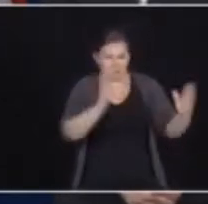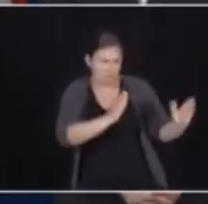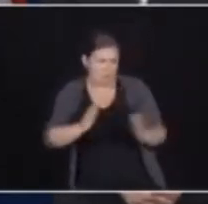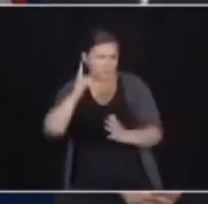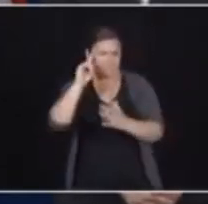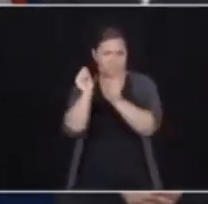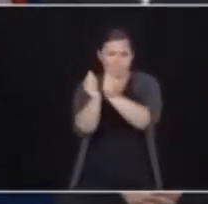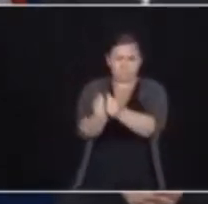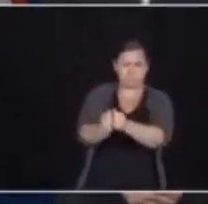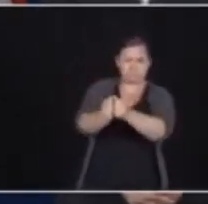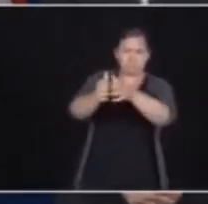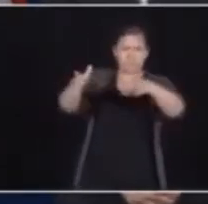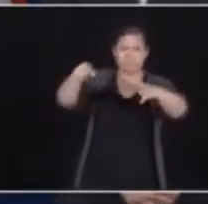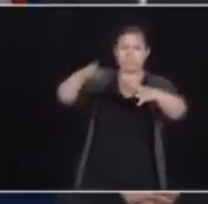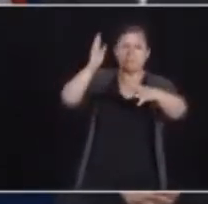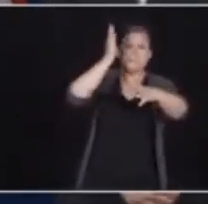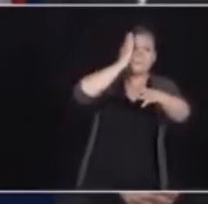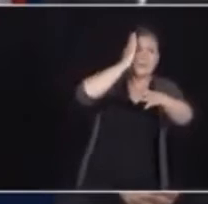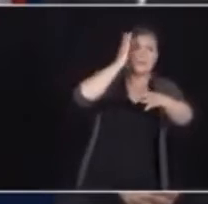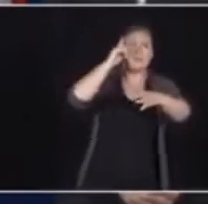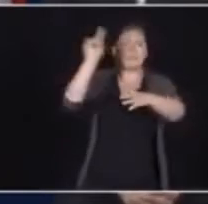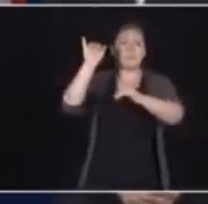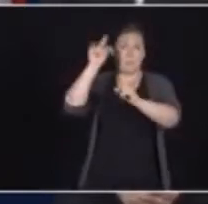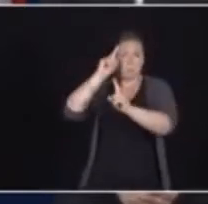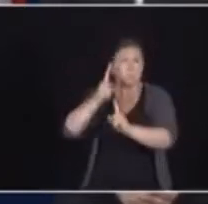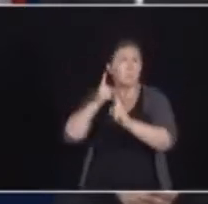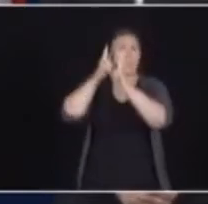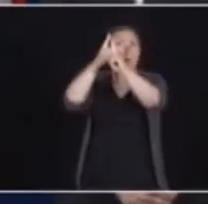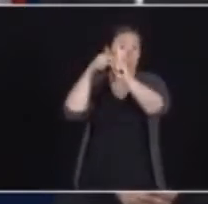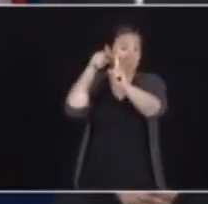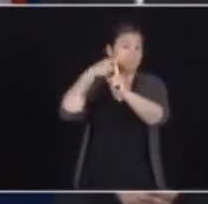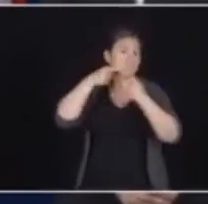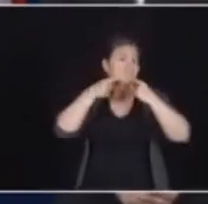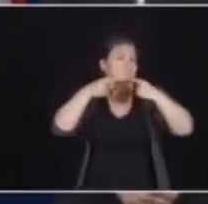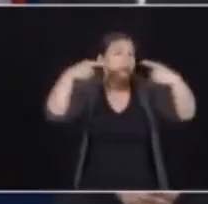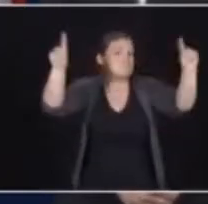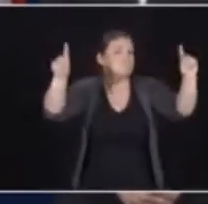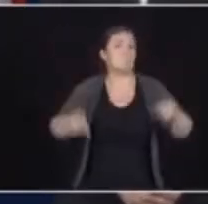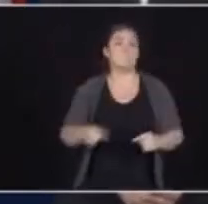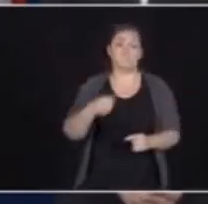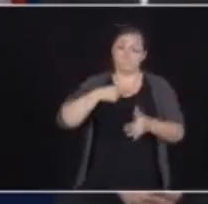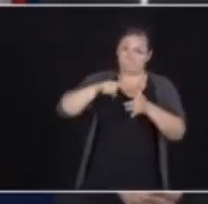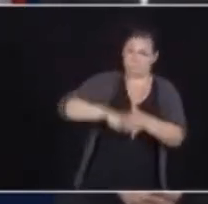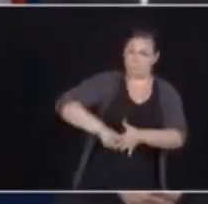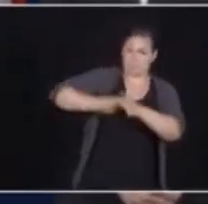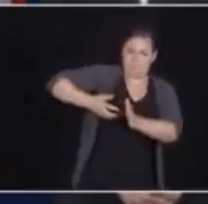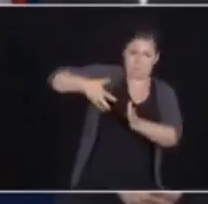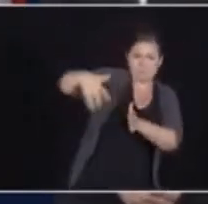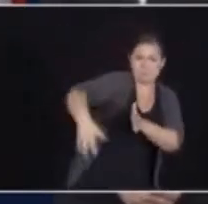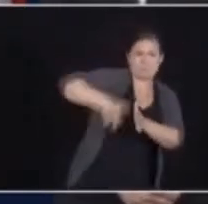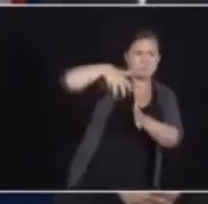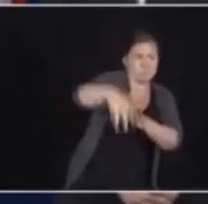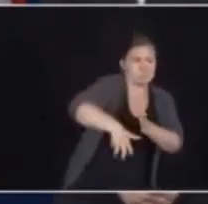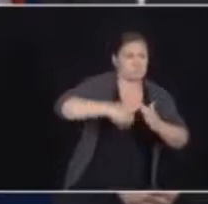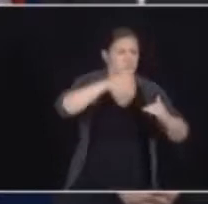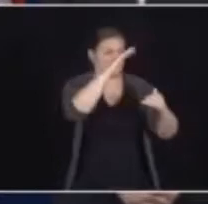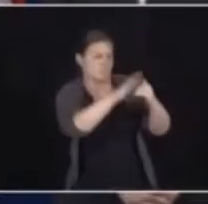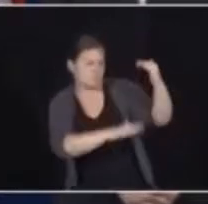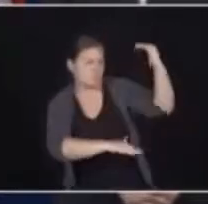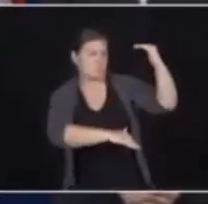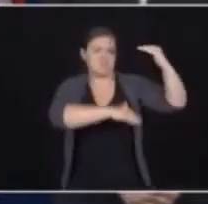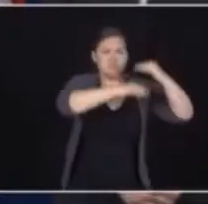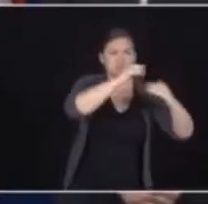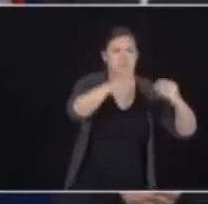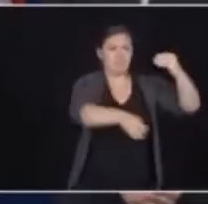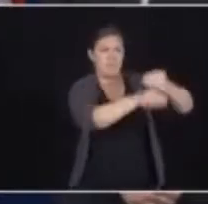care beds until we reach our goal. And we're getting shovels in the ground. We're building new beds, and we're